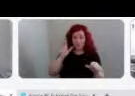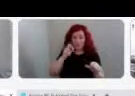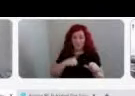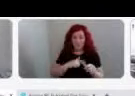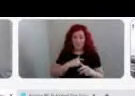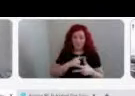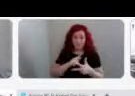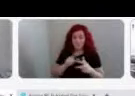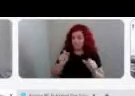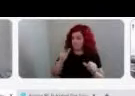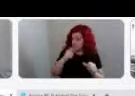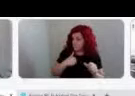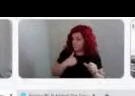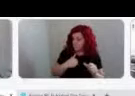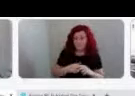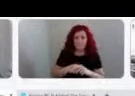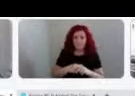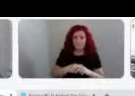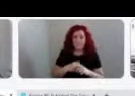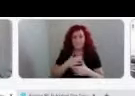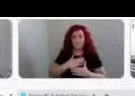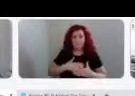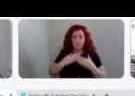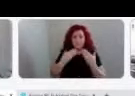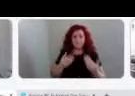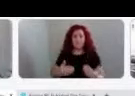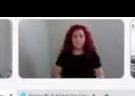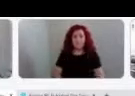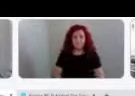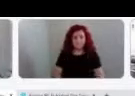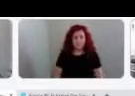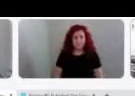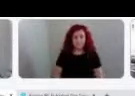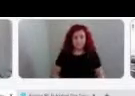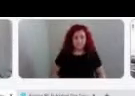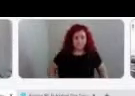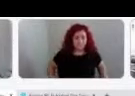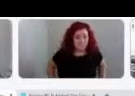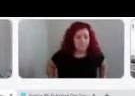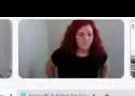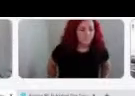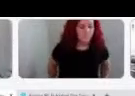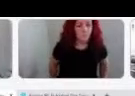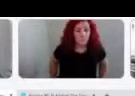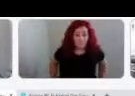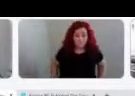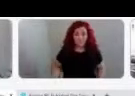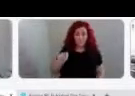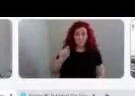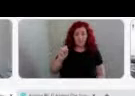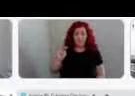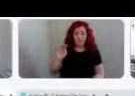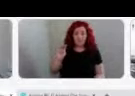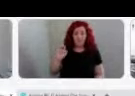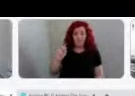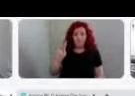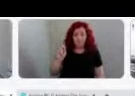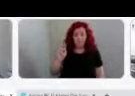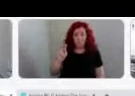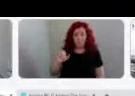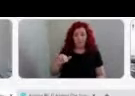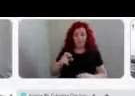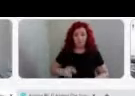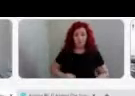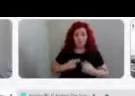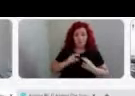hear you can you hear me yes please receive thank you my name is tom mcconey and i'm a resident of rural valley oro valley and like